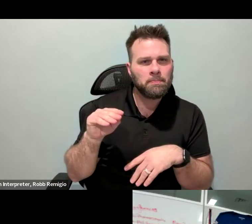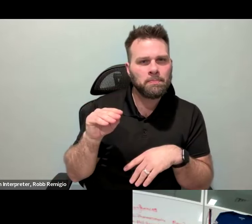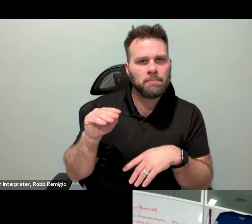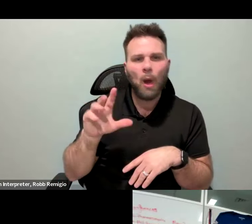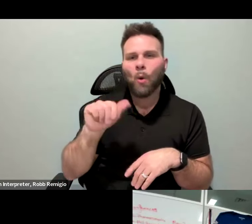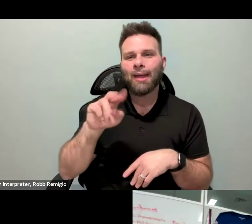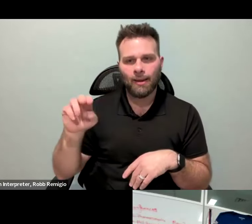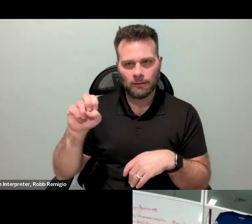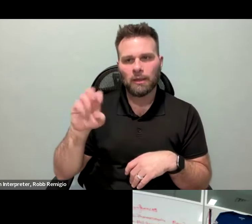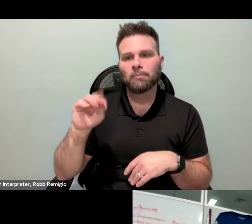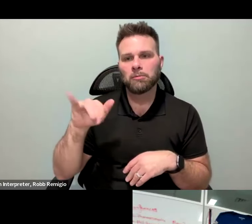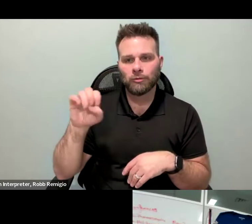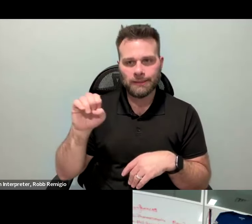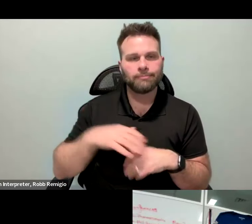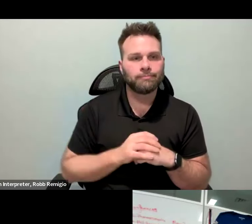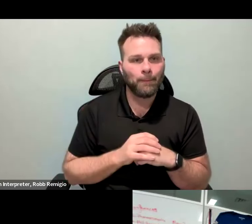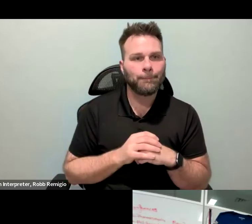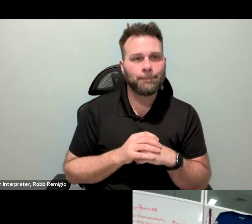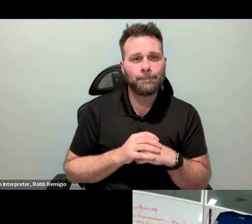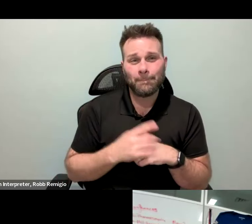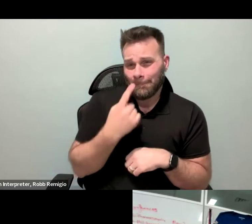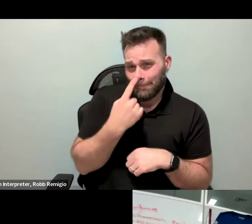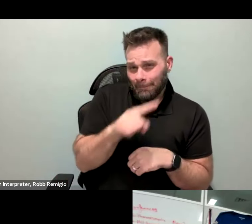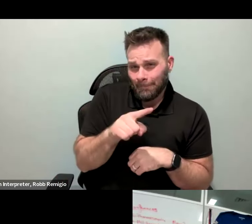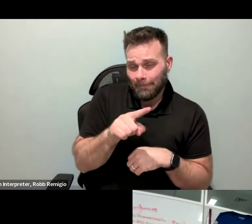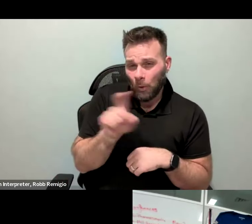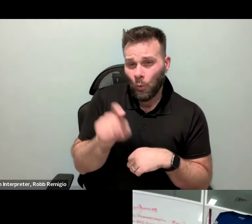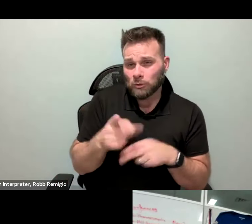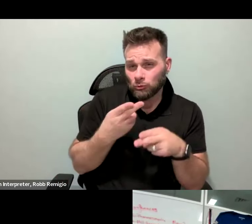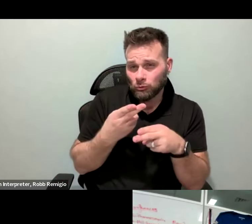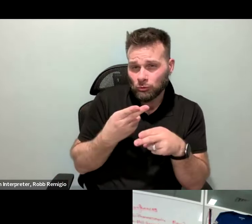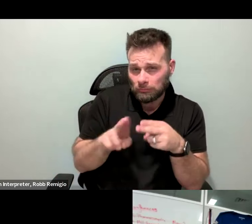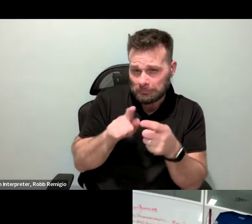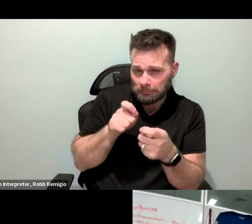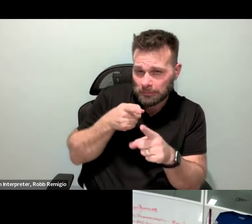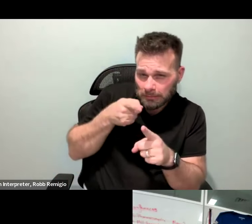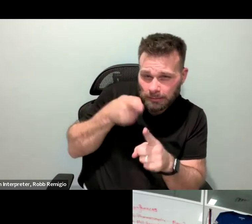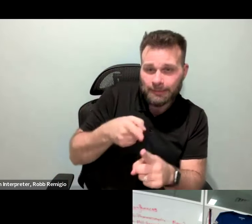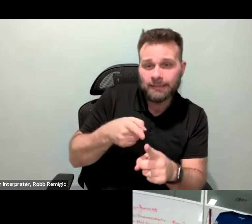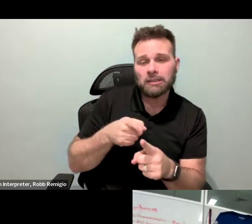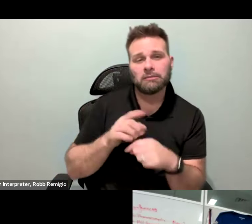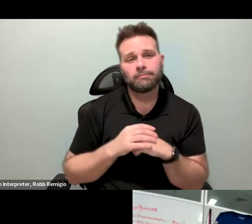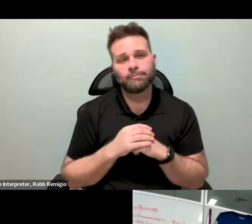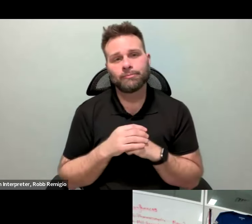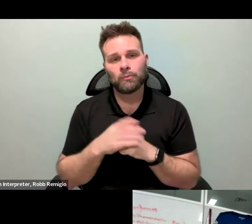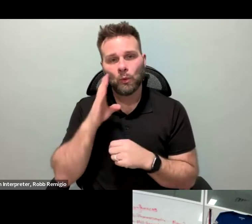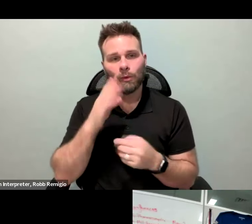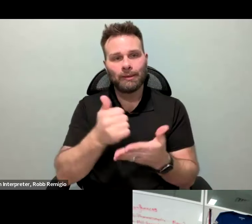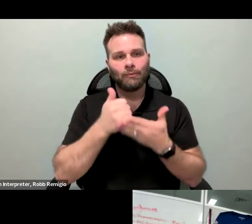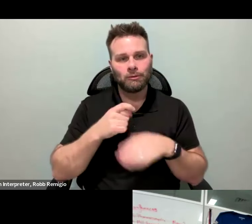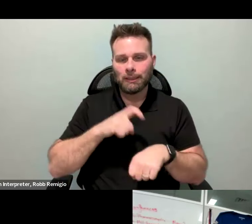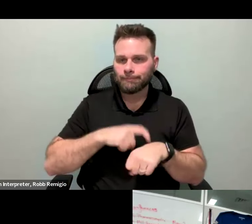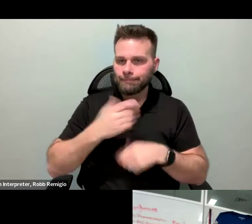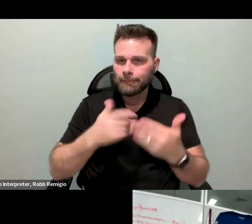between some comments from the chat. If you could keep your question brief and specific, that would be helpful to make sure we get